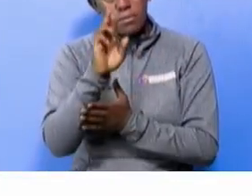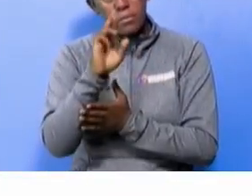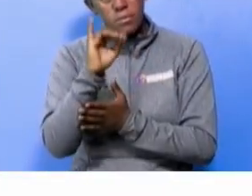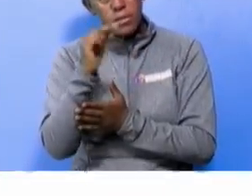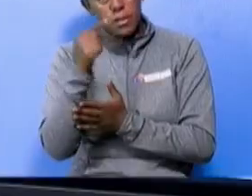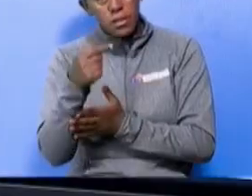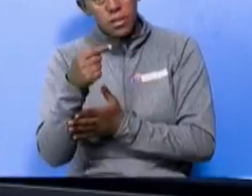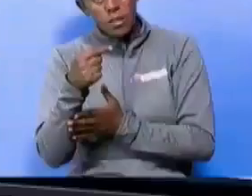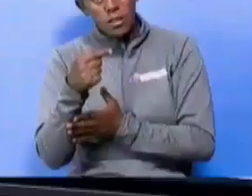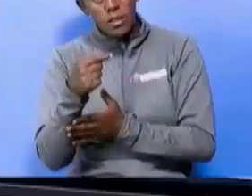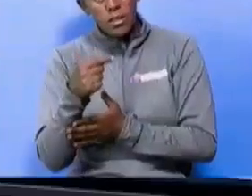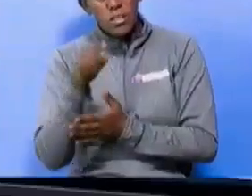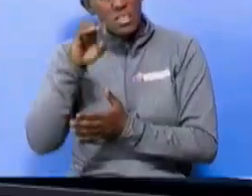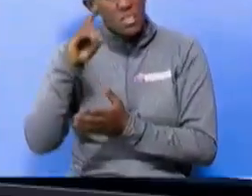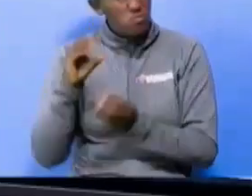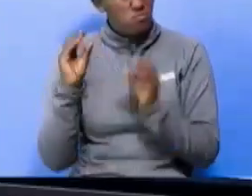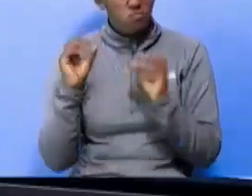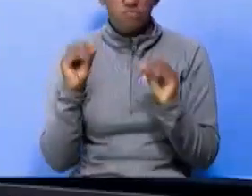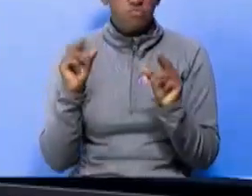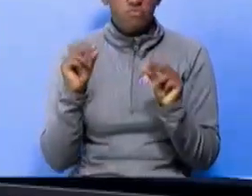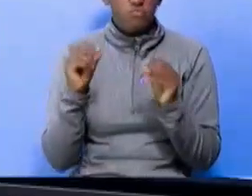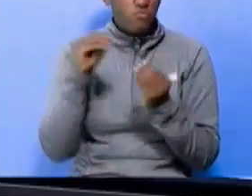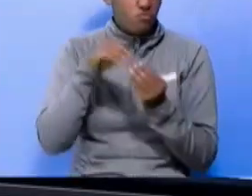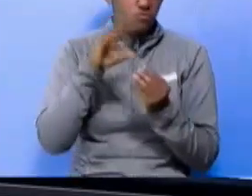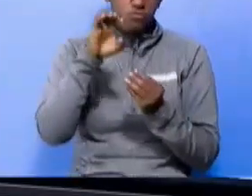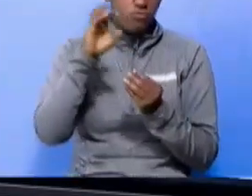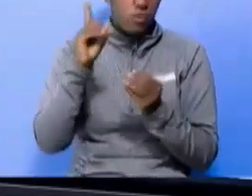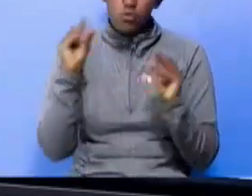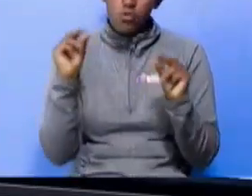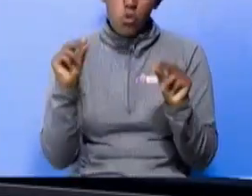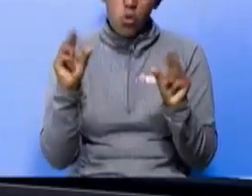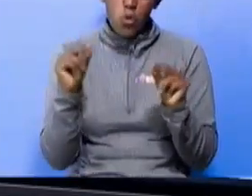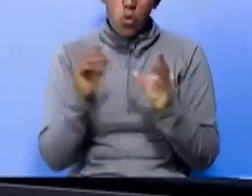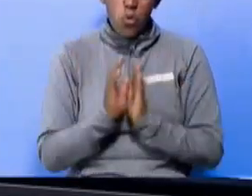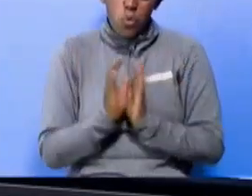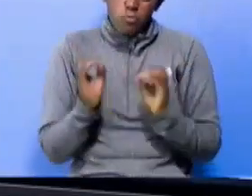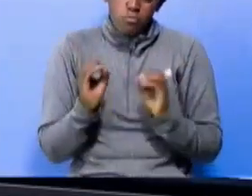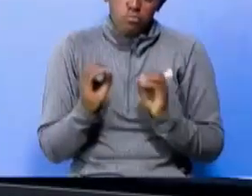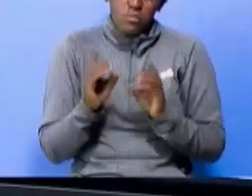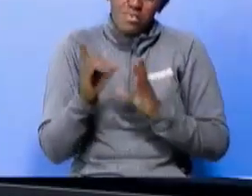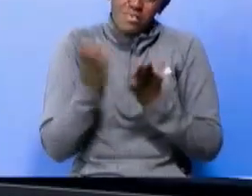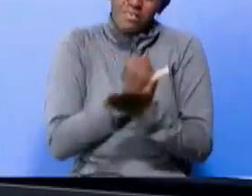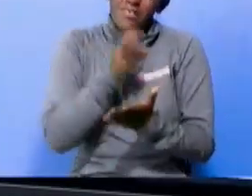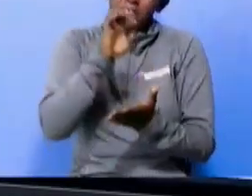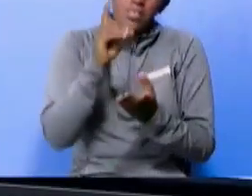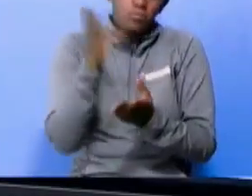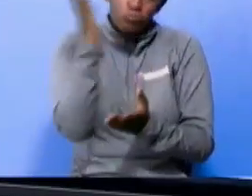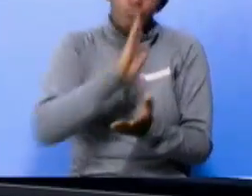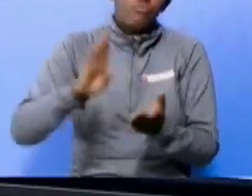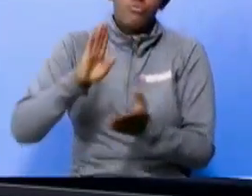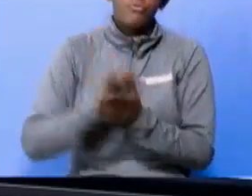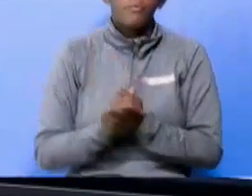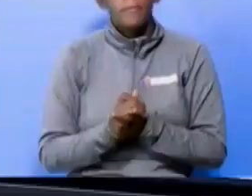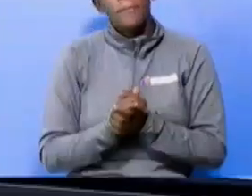Don't say bring it, no. Don't say bring it. It doesn't take ed form here